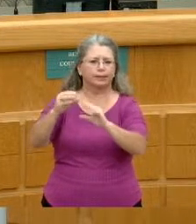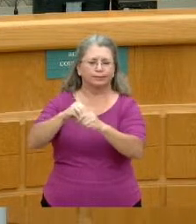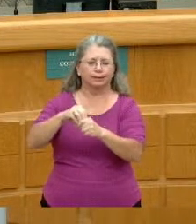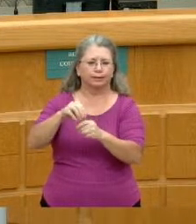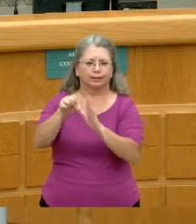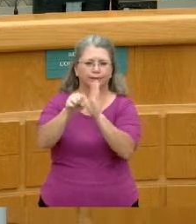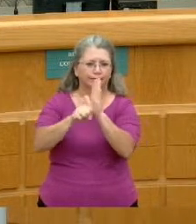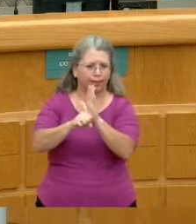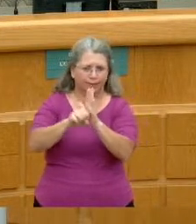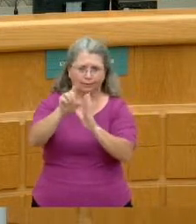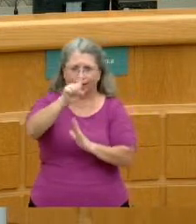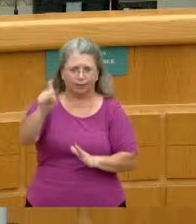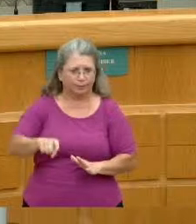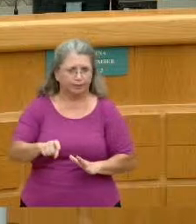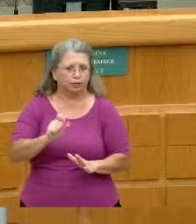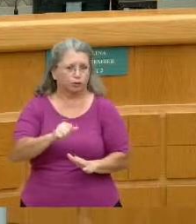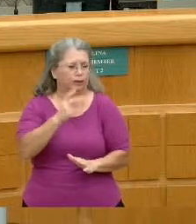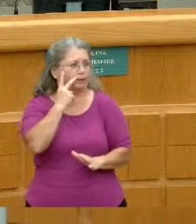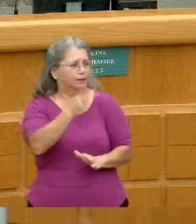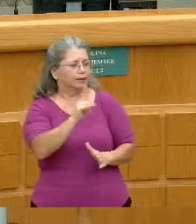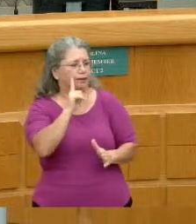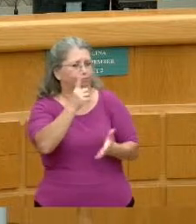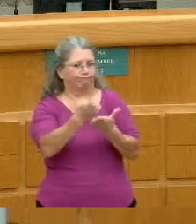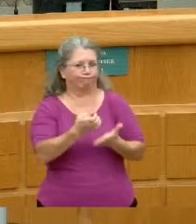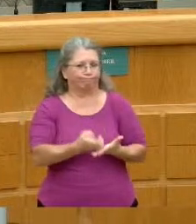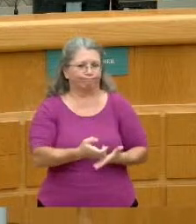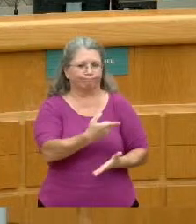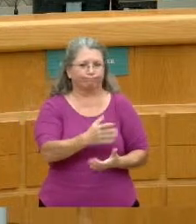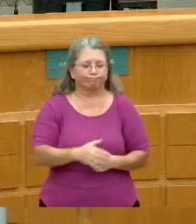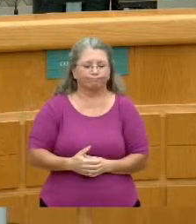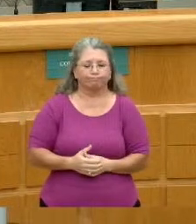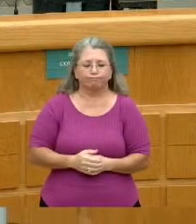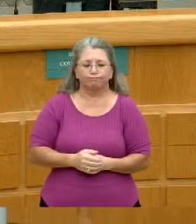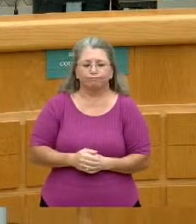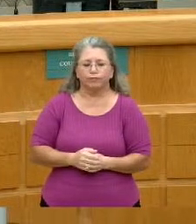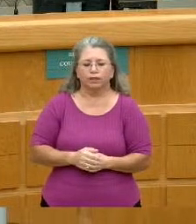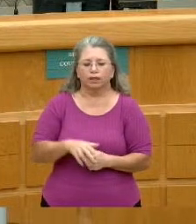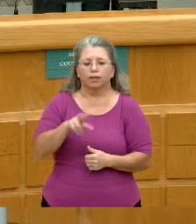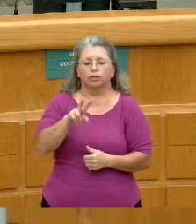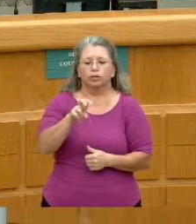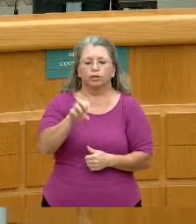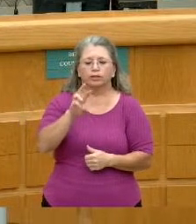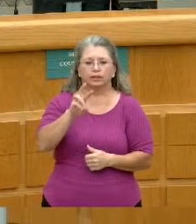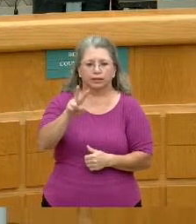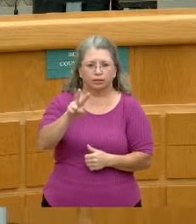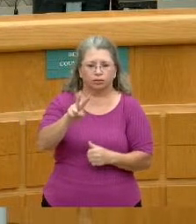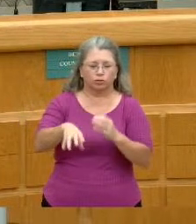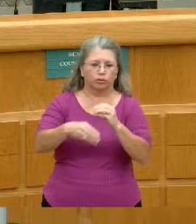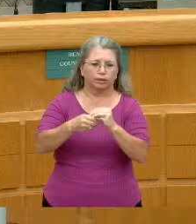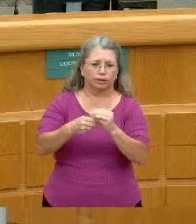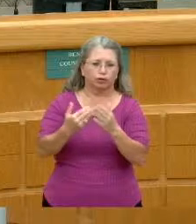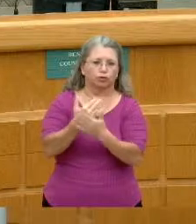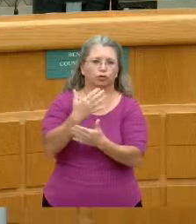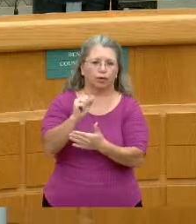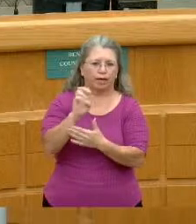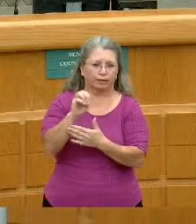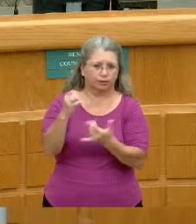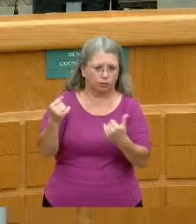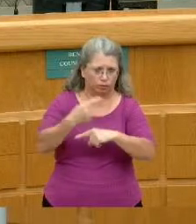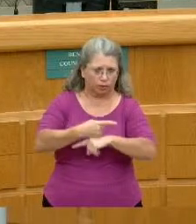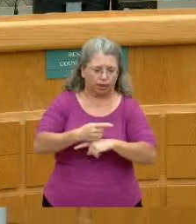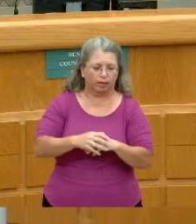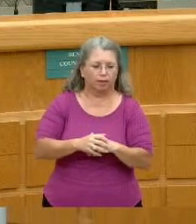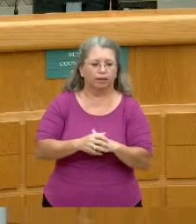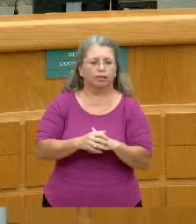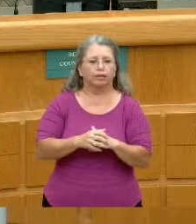And you can see the evidence here. So 262 additional cases today. Let's look at what this means